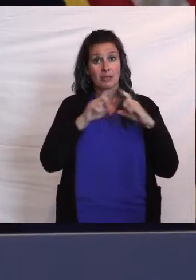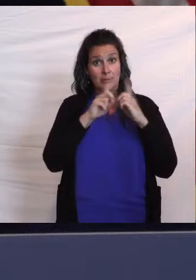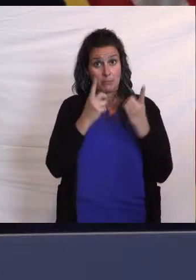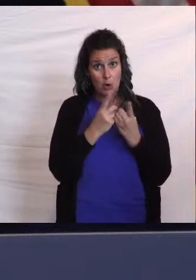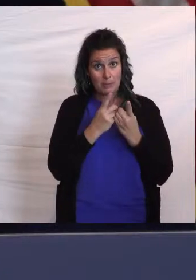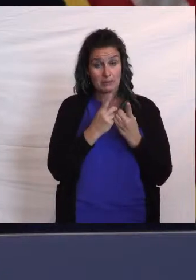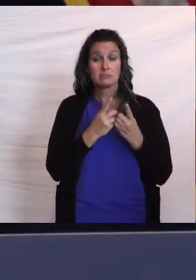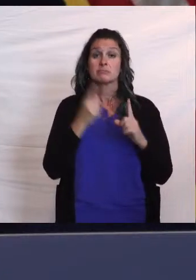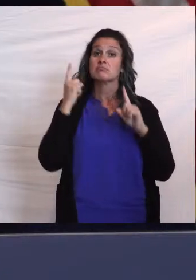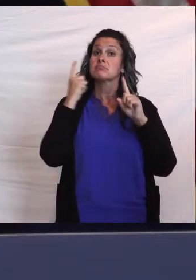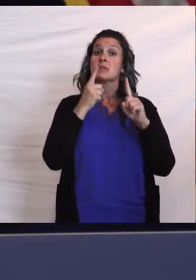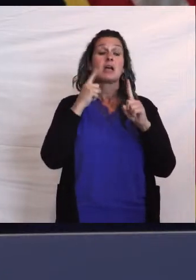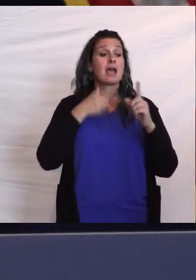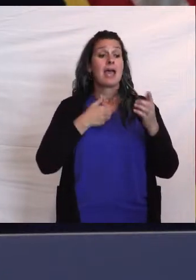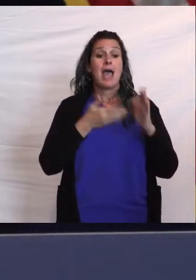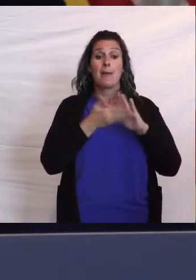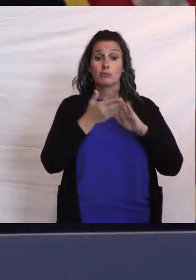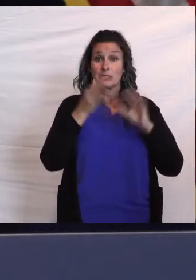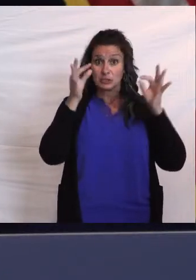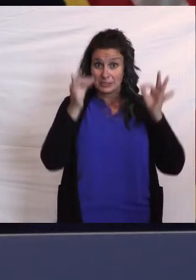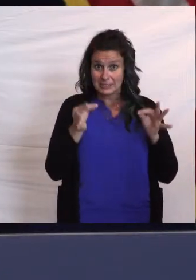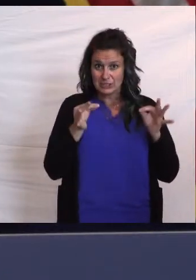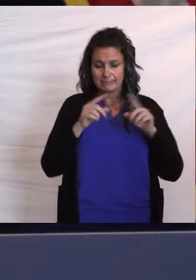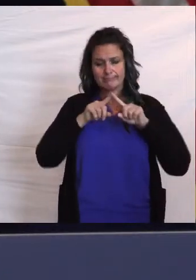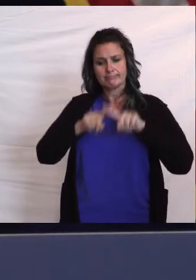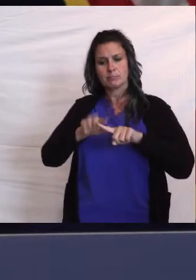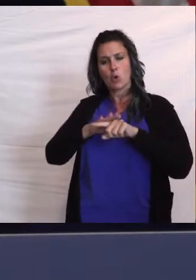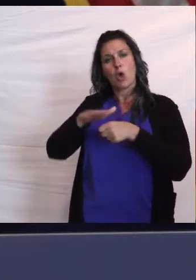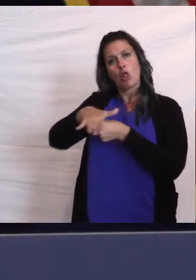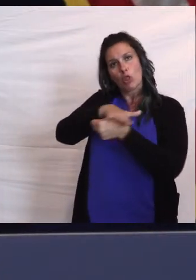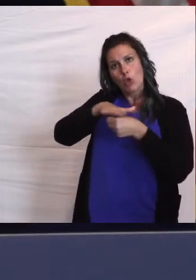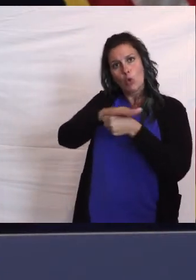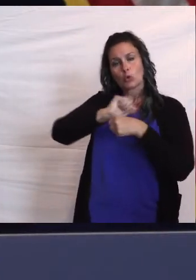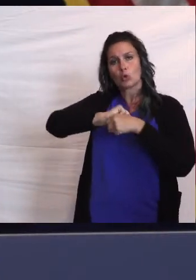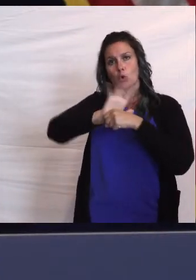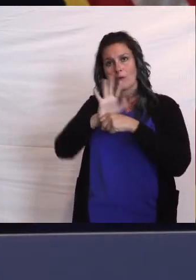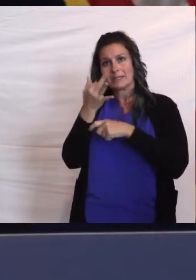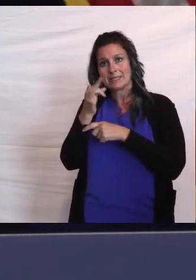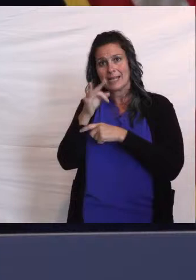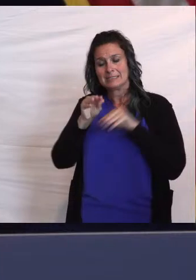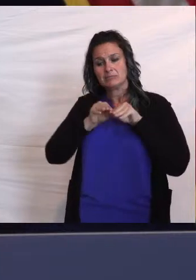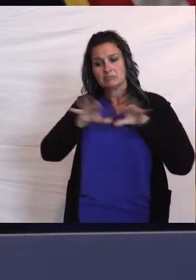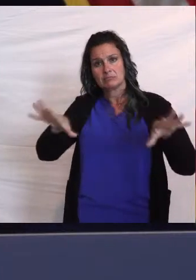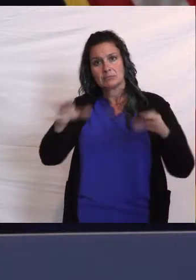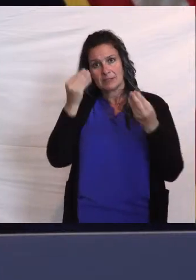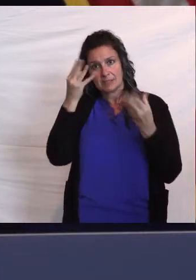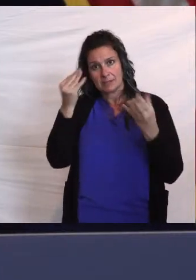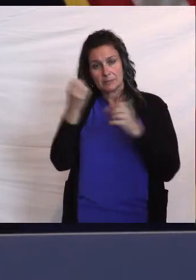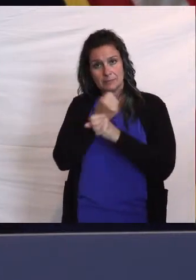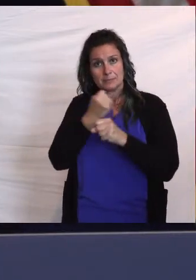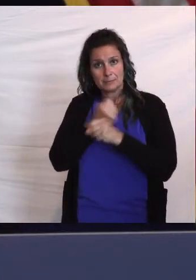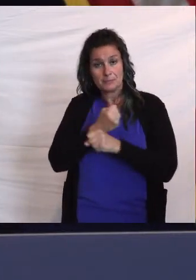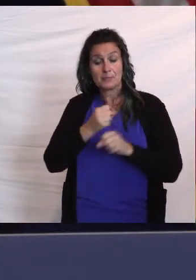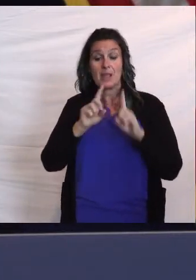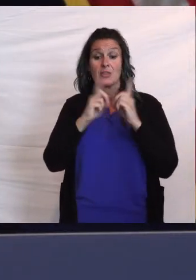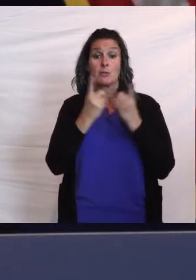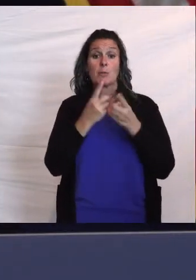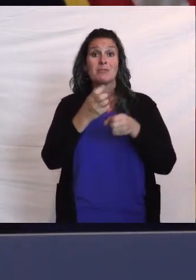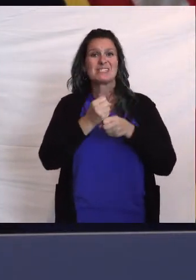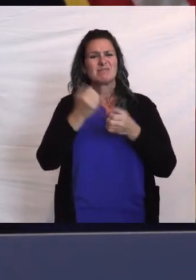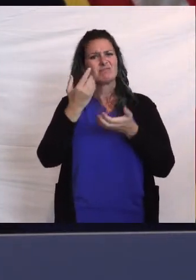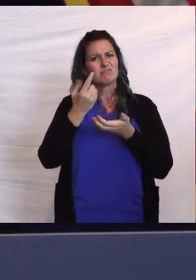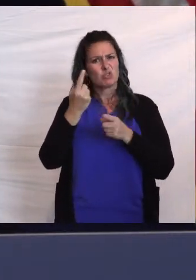make operational decisions based on local COVID-19 transmission data. The department receives